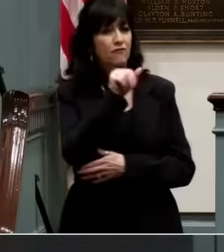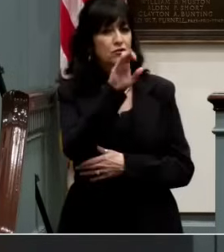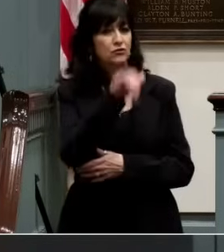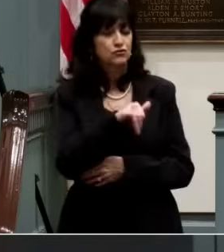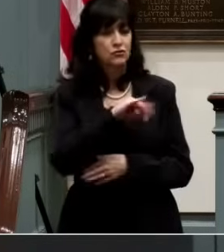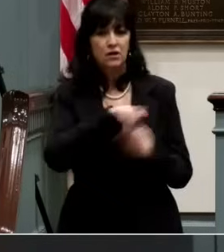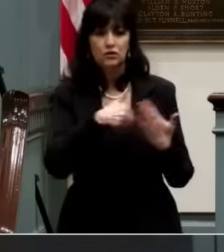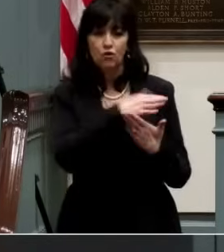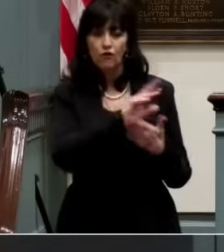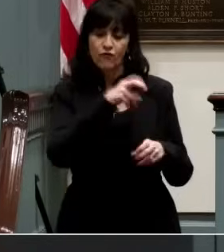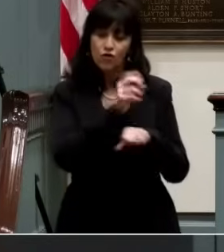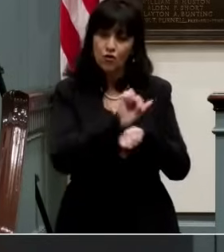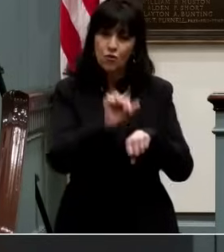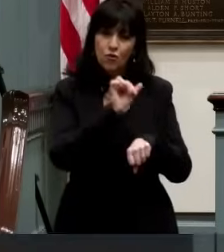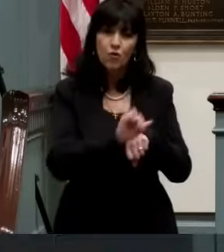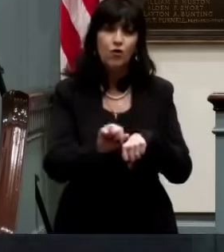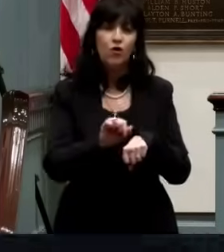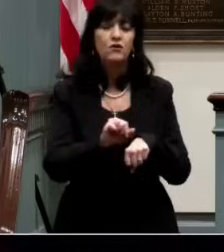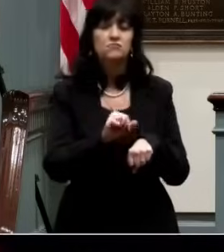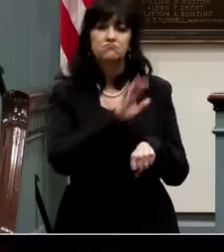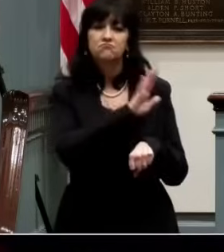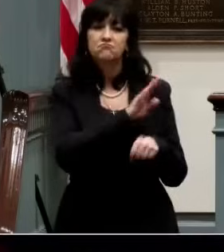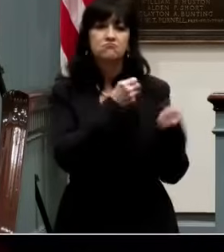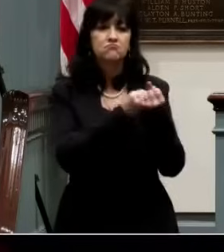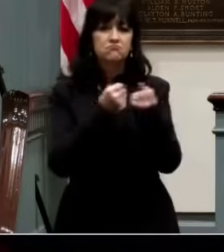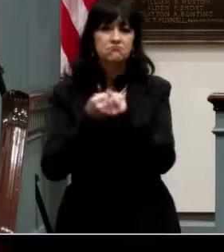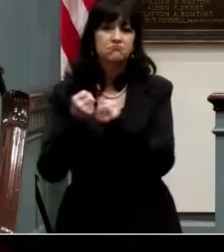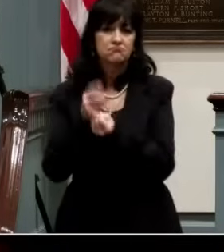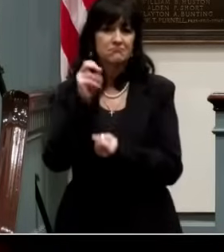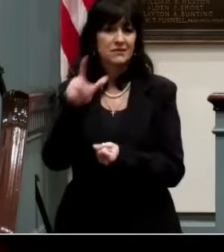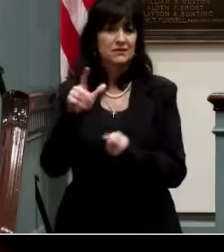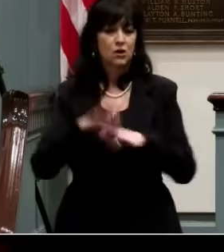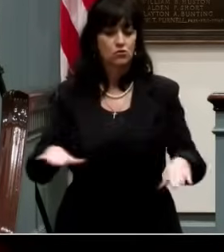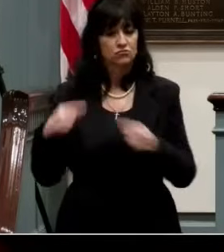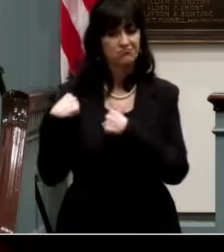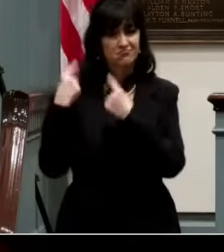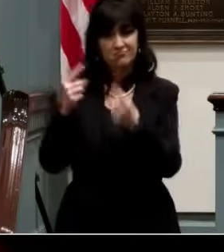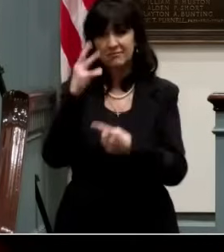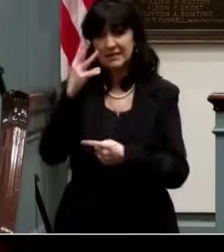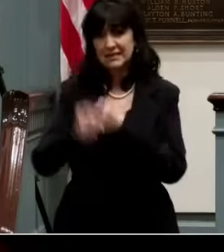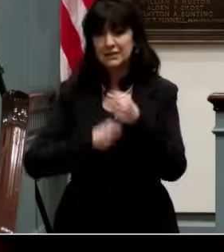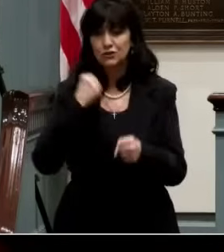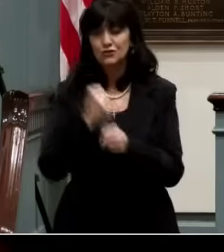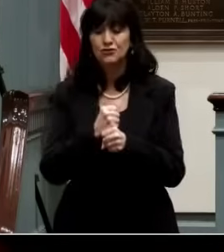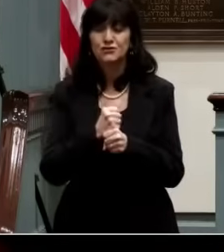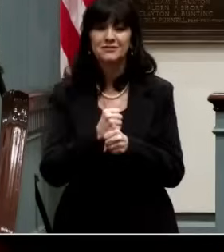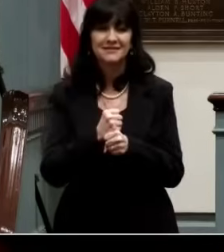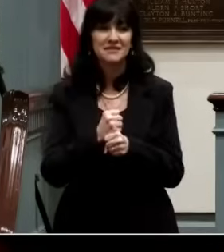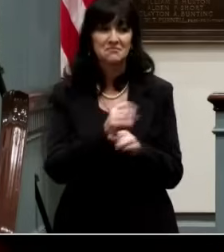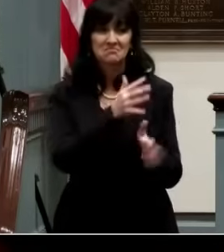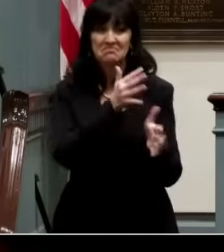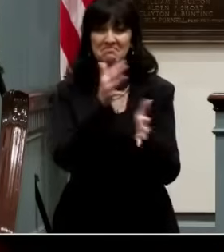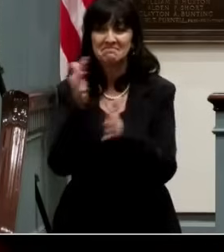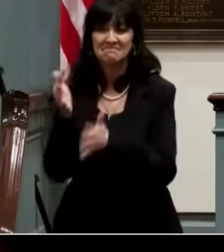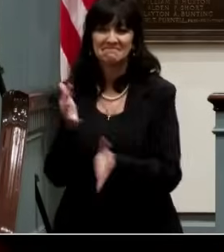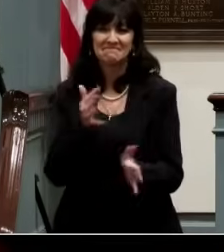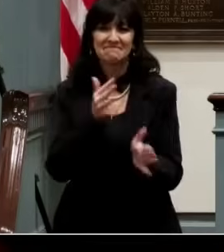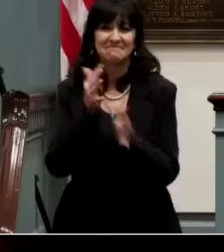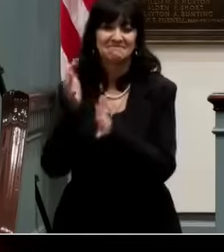work she's been doing on behalf of Delaware's children over the past 6 years. And to thank her